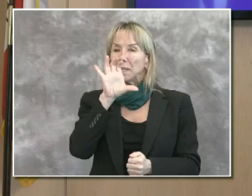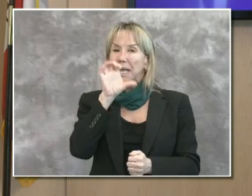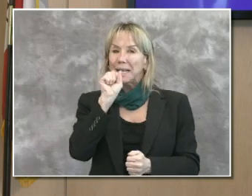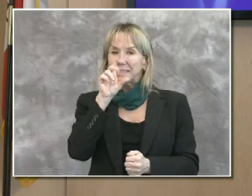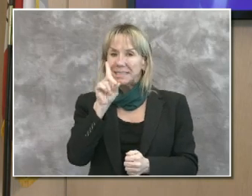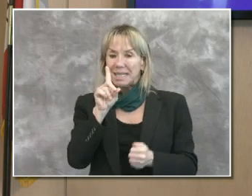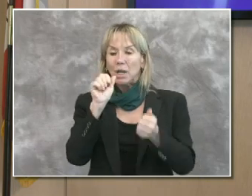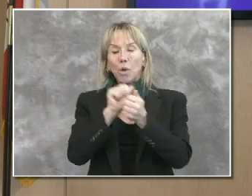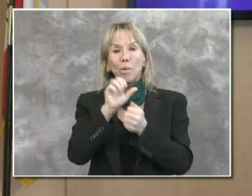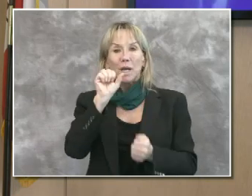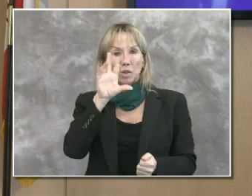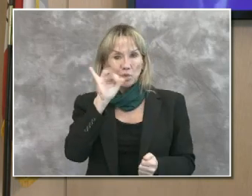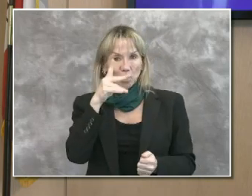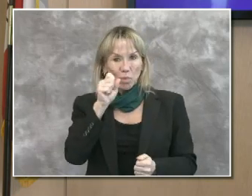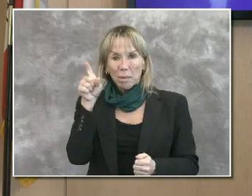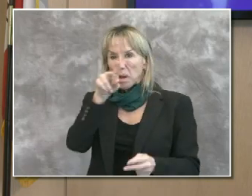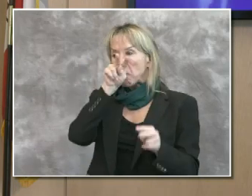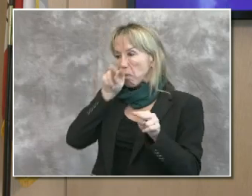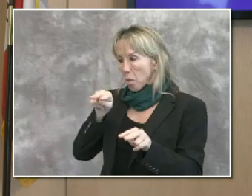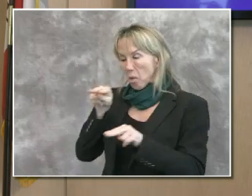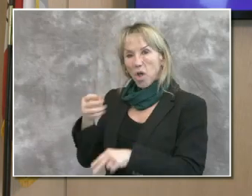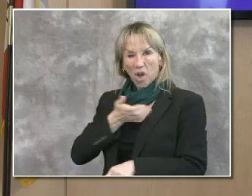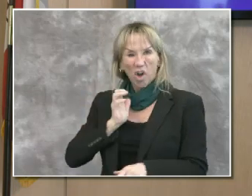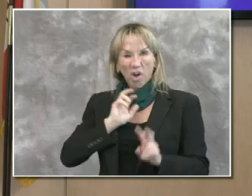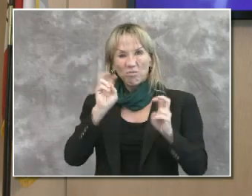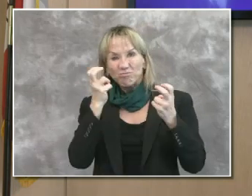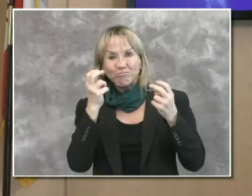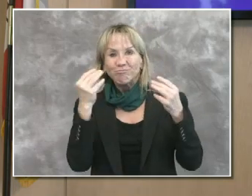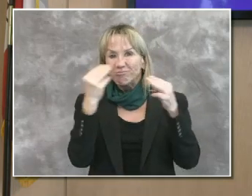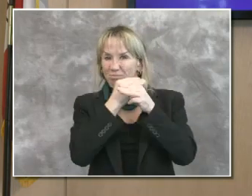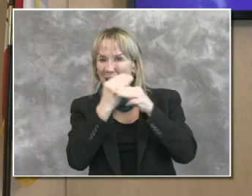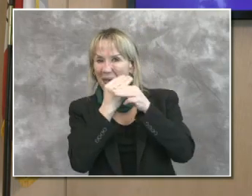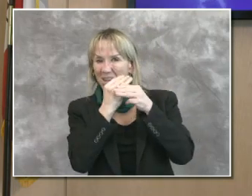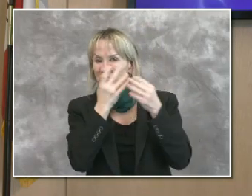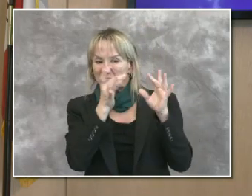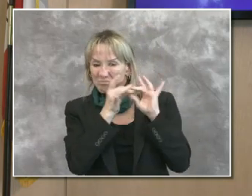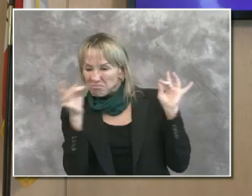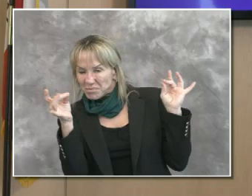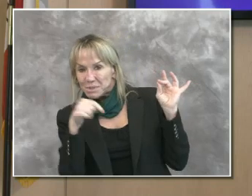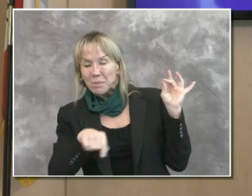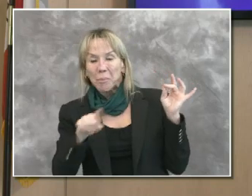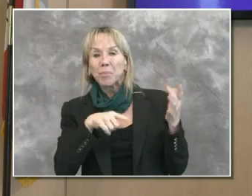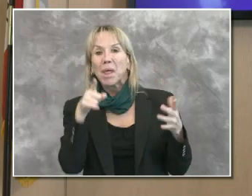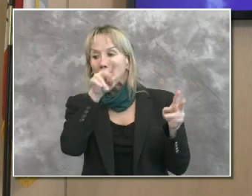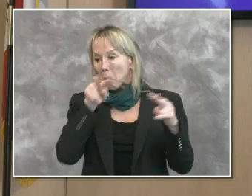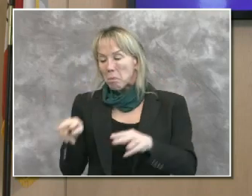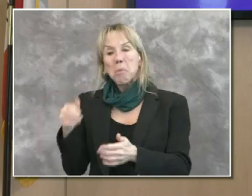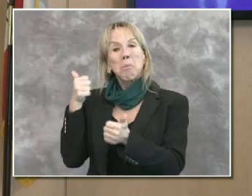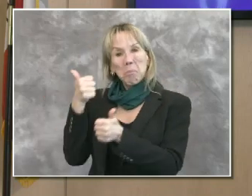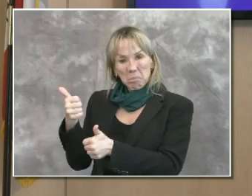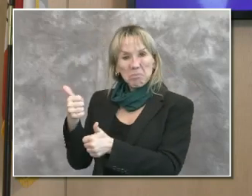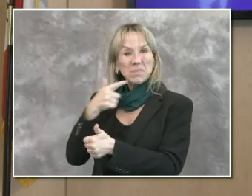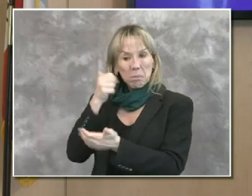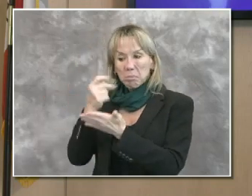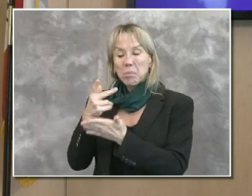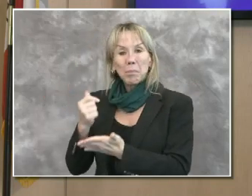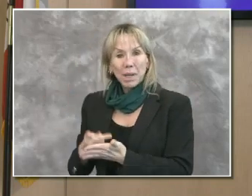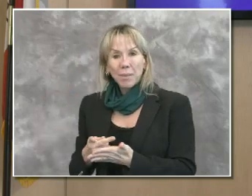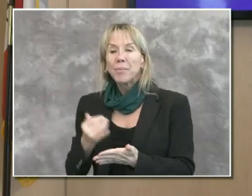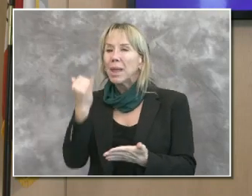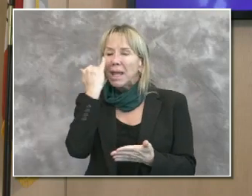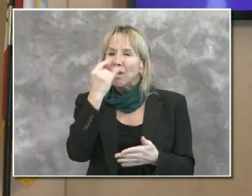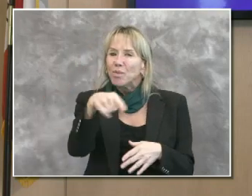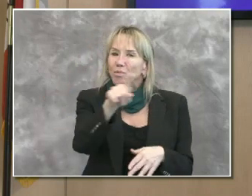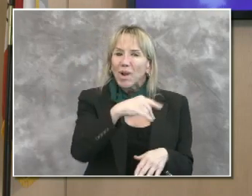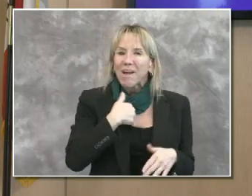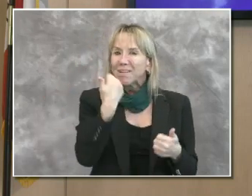approval to the formula we're using. And if there are any math professors with time on your hands and you would like to see the